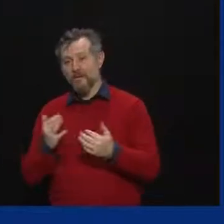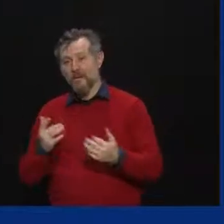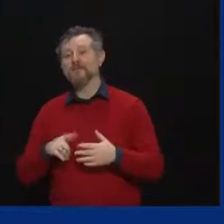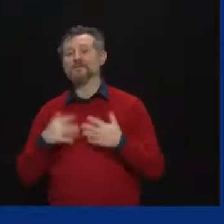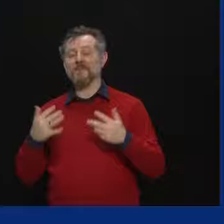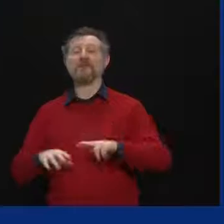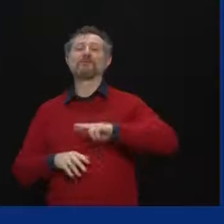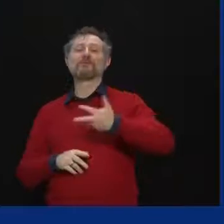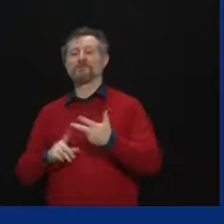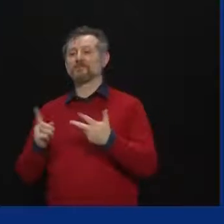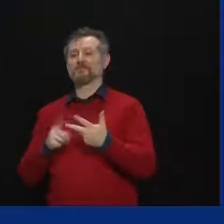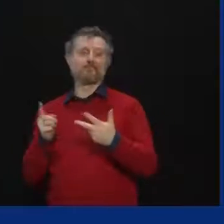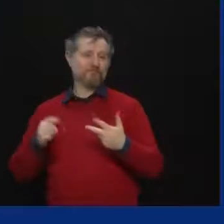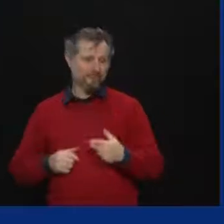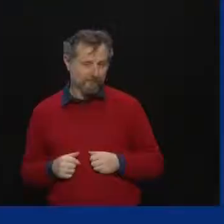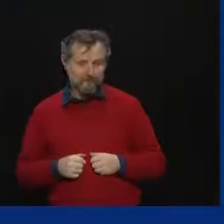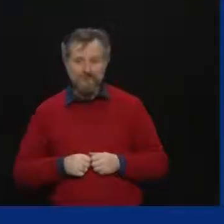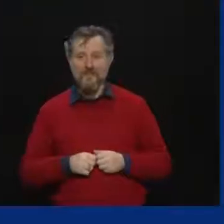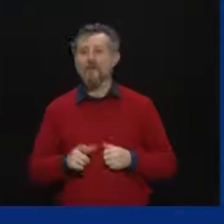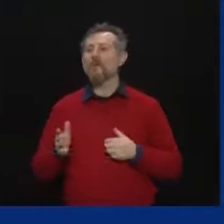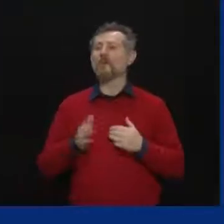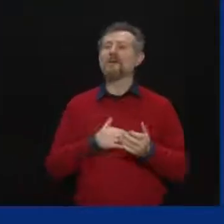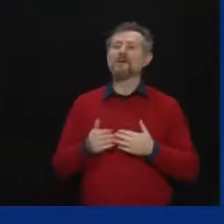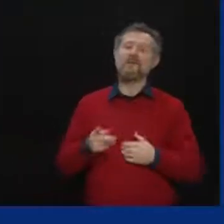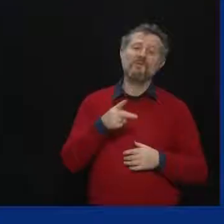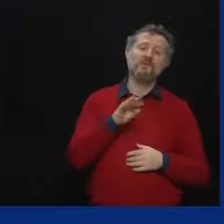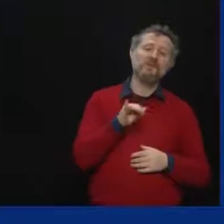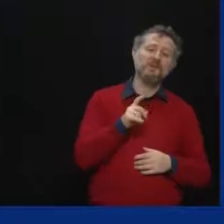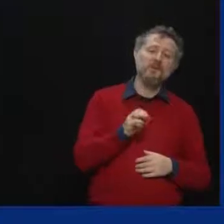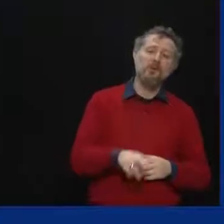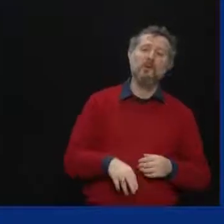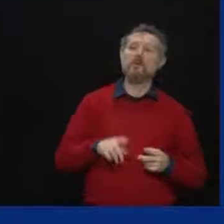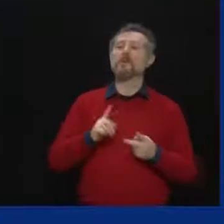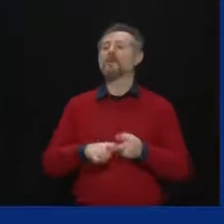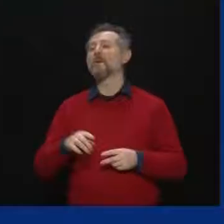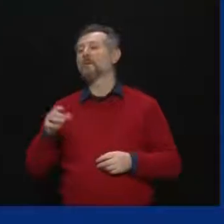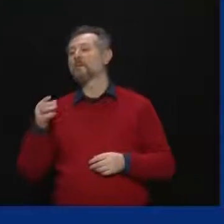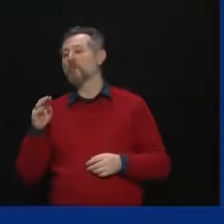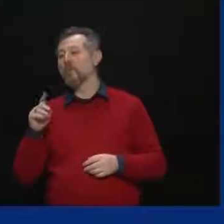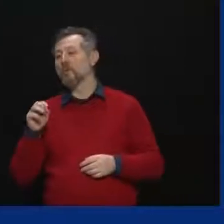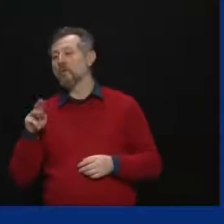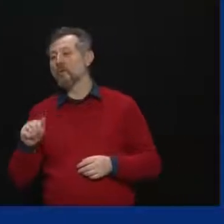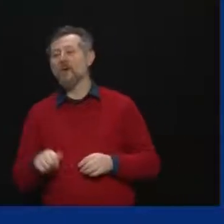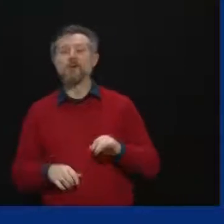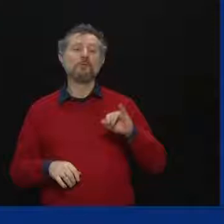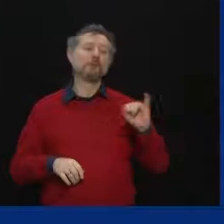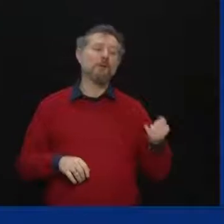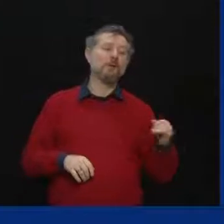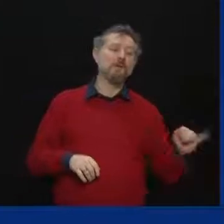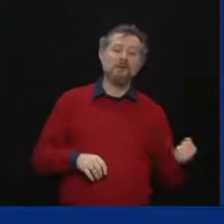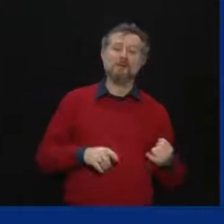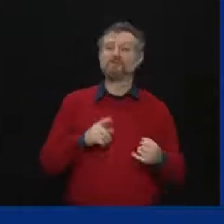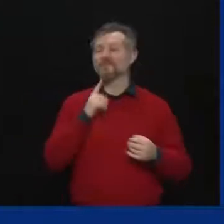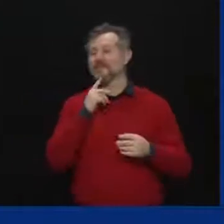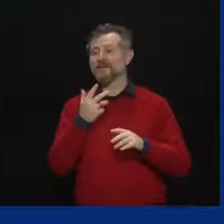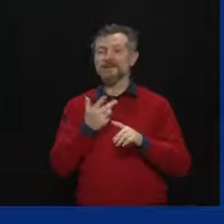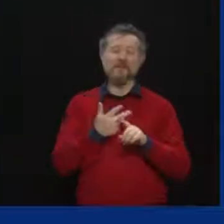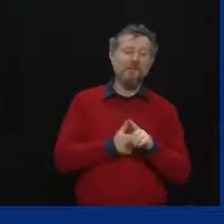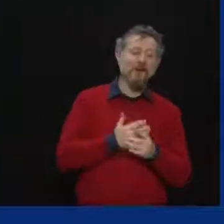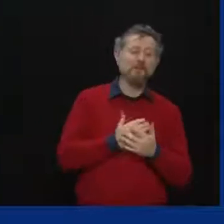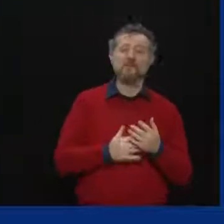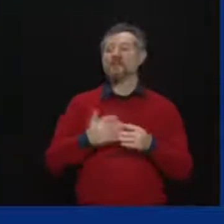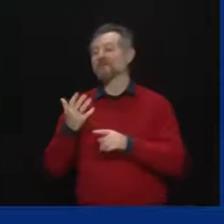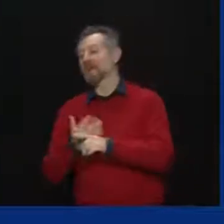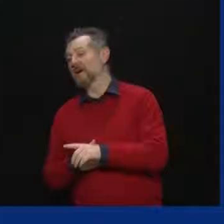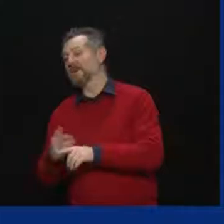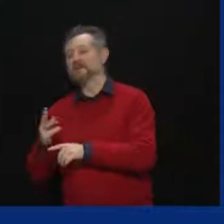Moderna vaccination or your J&J to get one. So when that time hits, whether it's 5 months, 6 months, 8 months, you need to